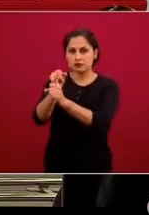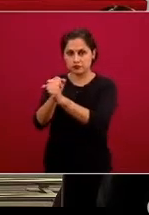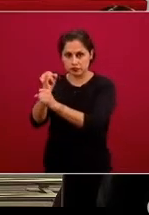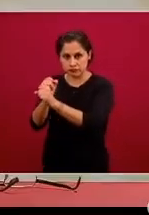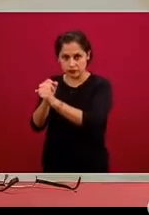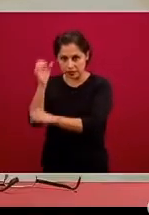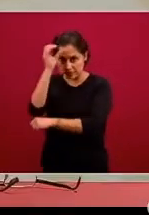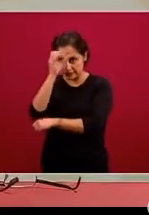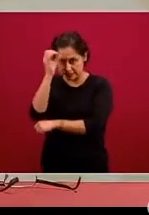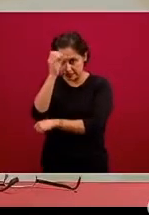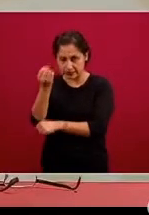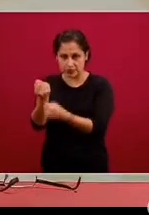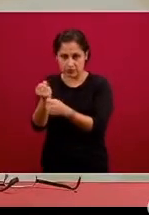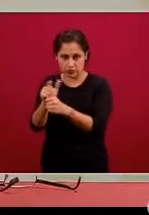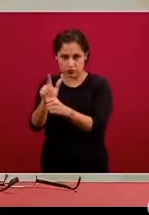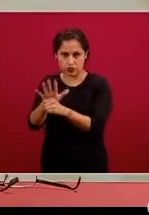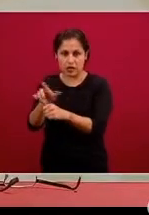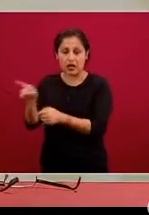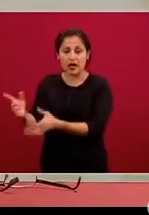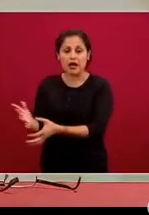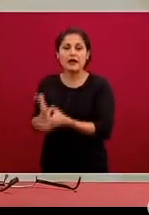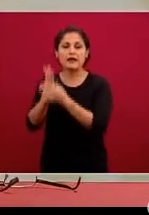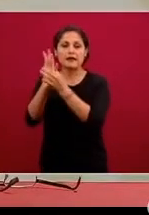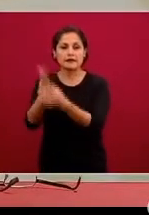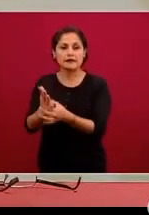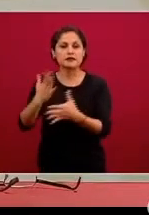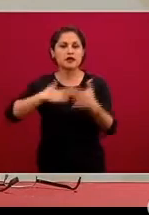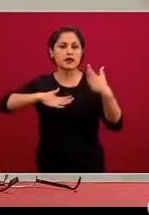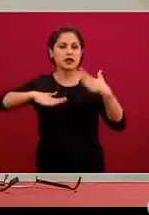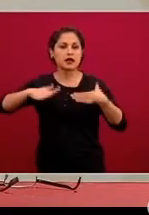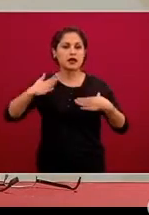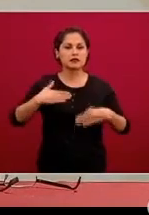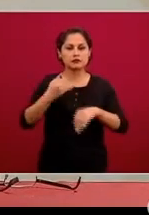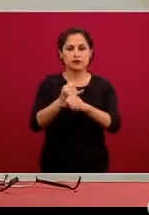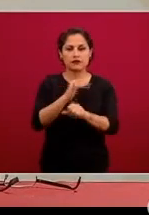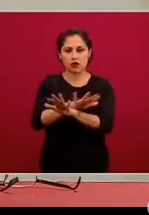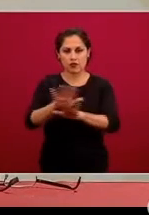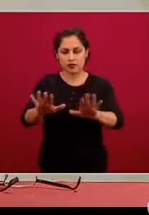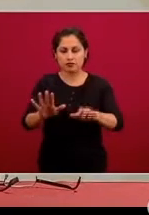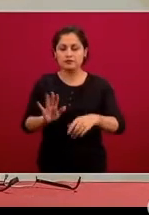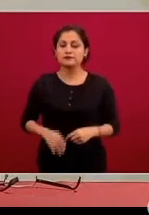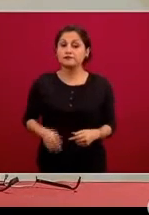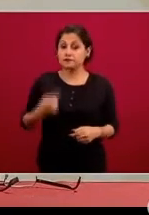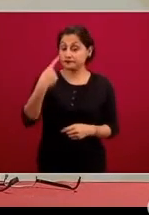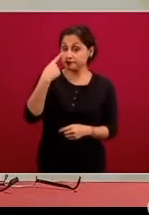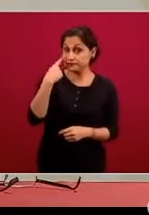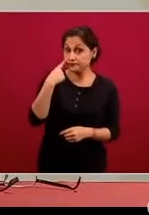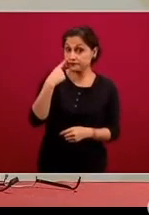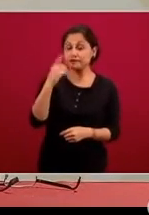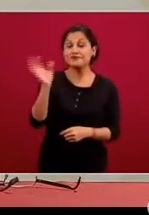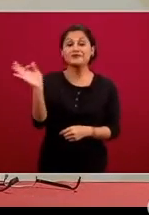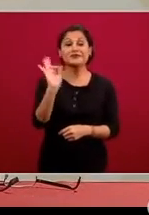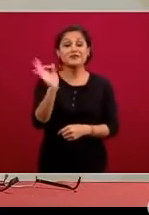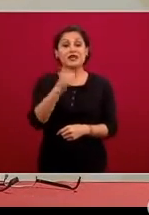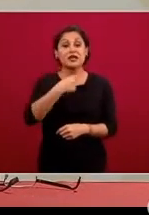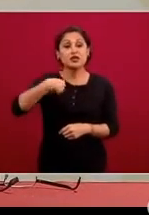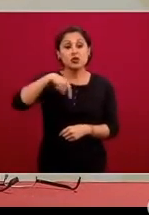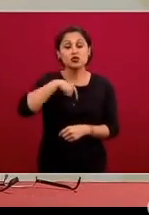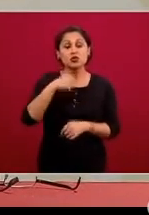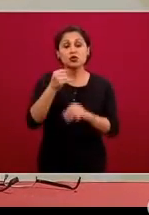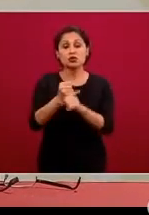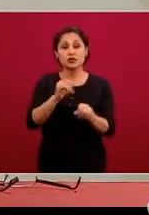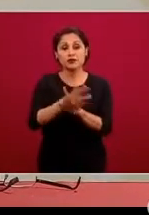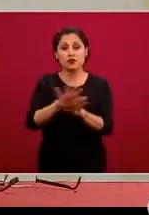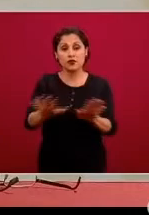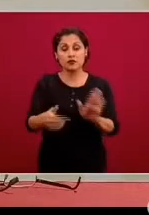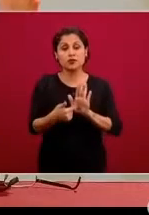the public health sector, and comes from social science, and it's called informational fatigue. If